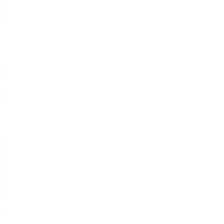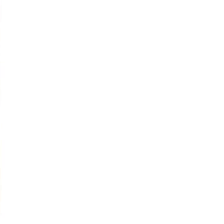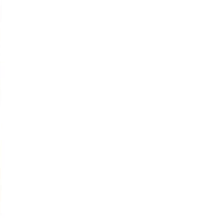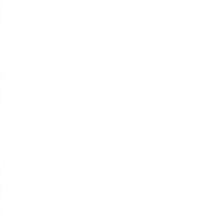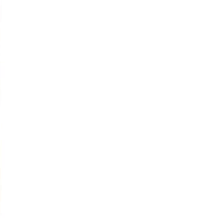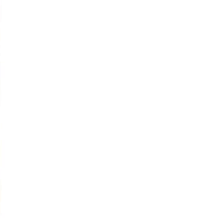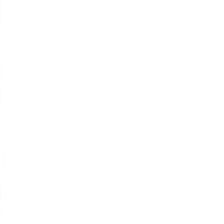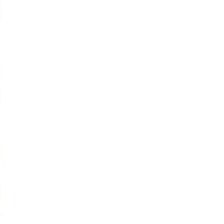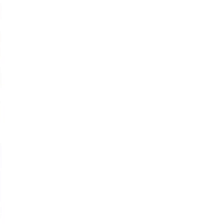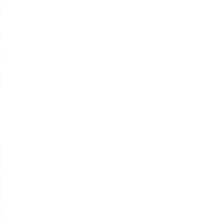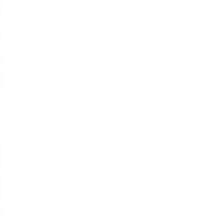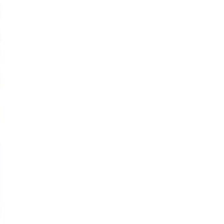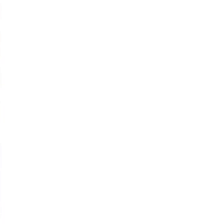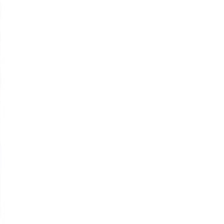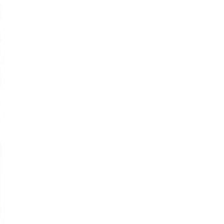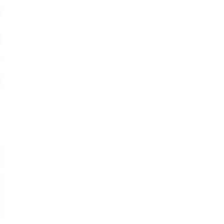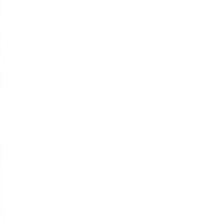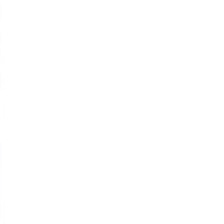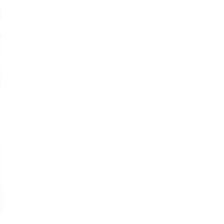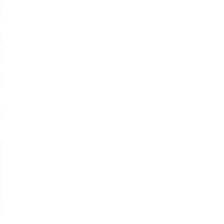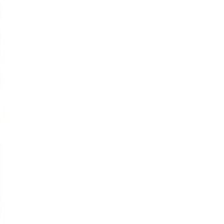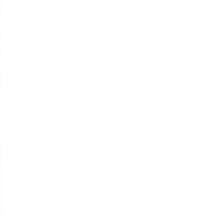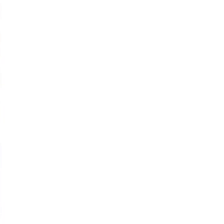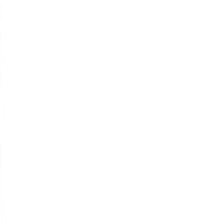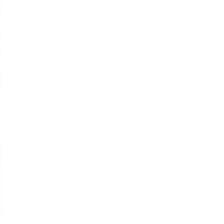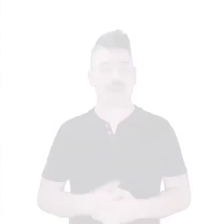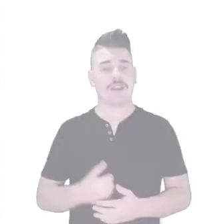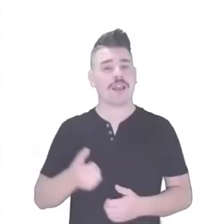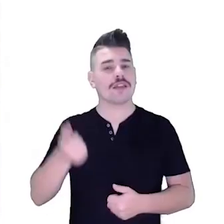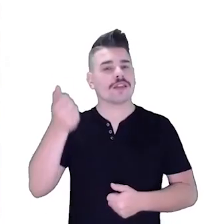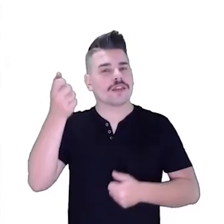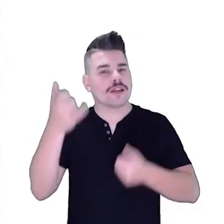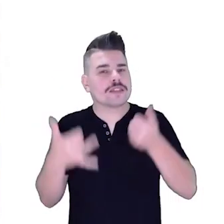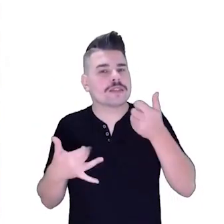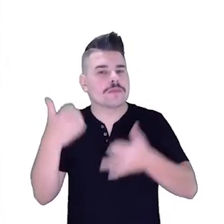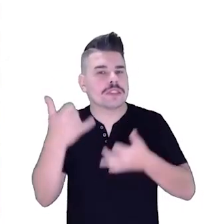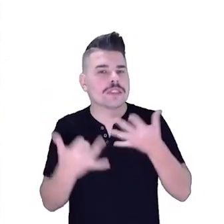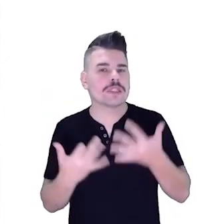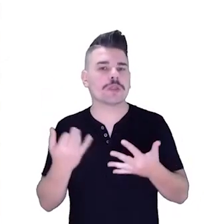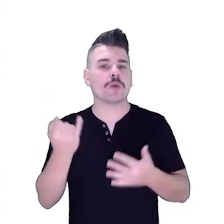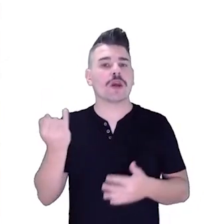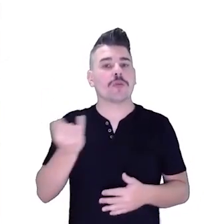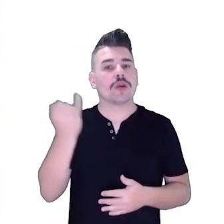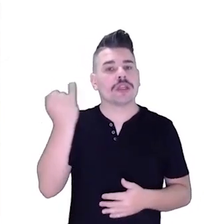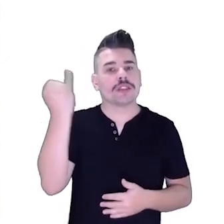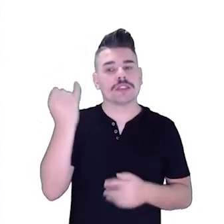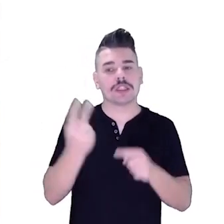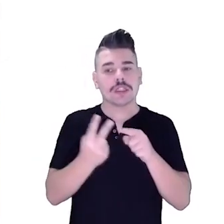Arizona, in Tucson, Arizona. Ela está falando sobre